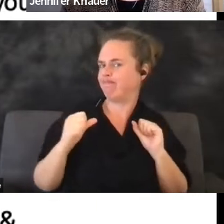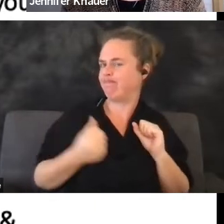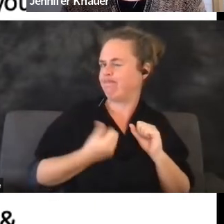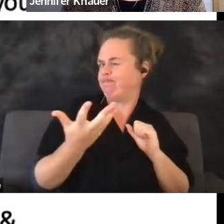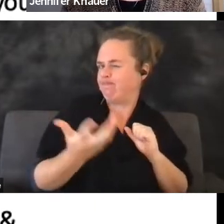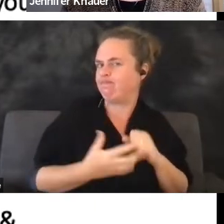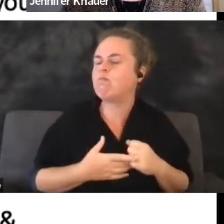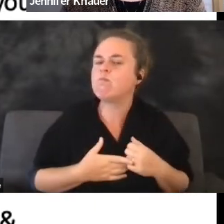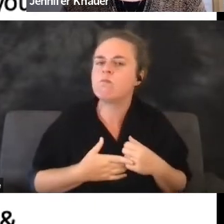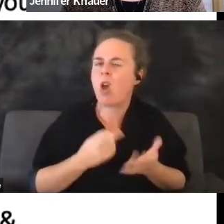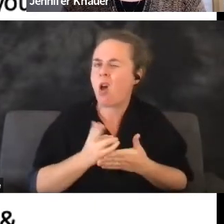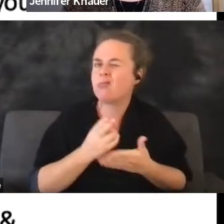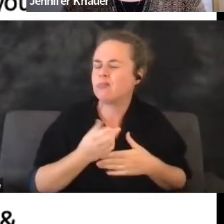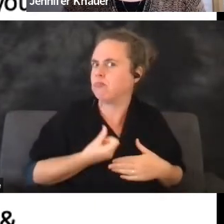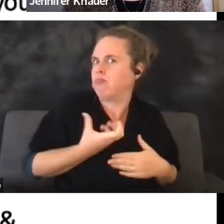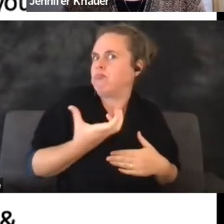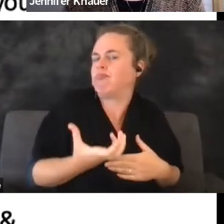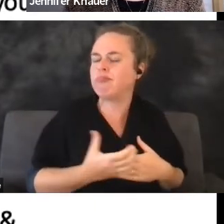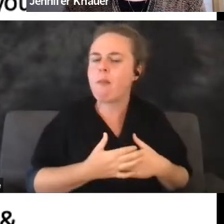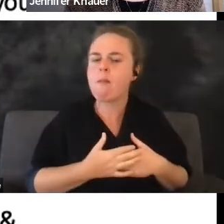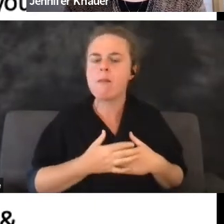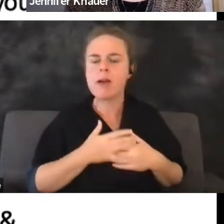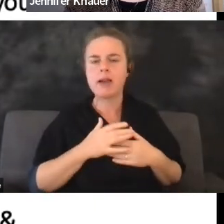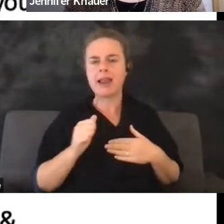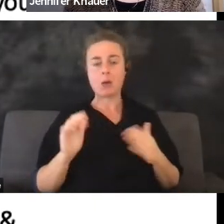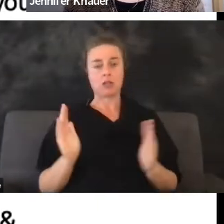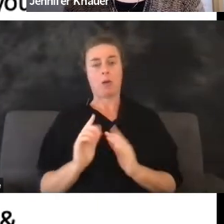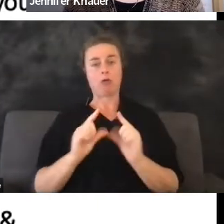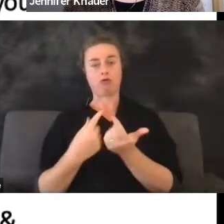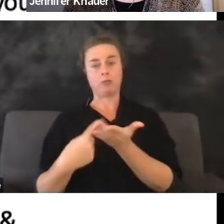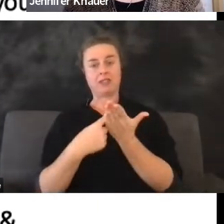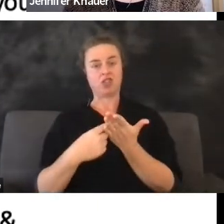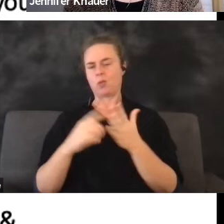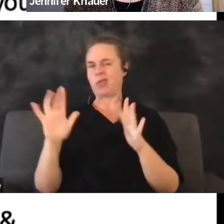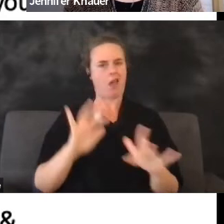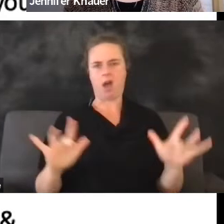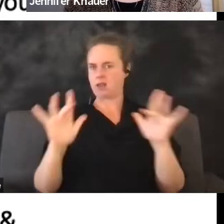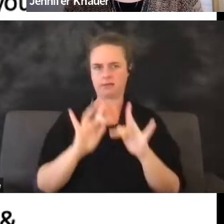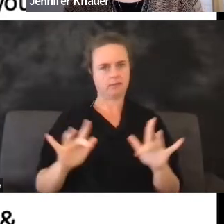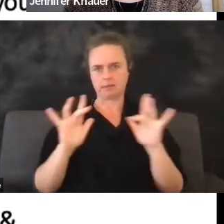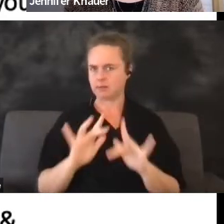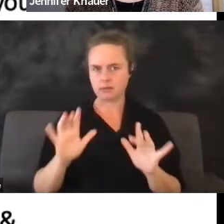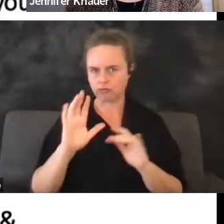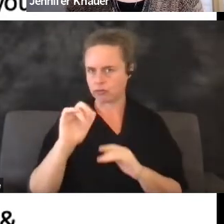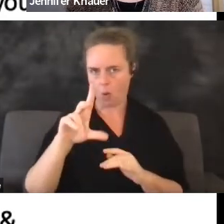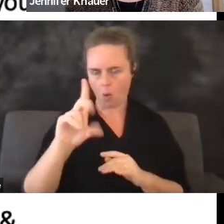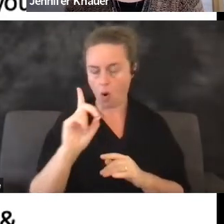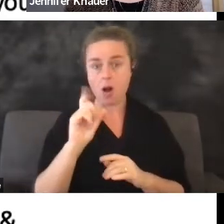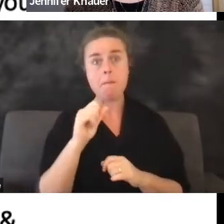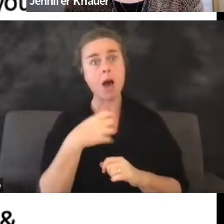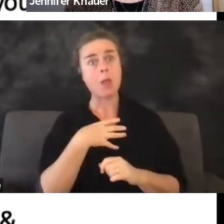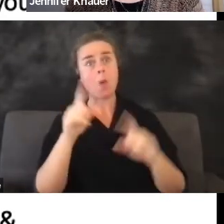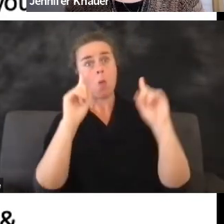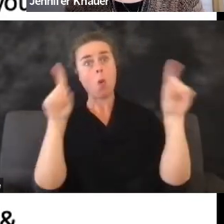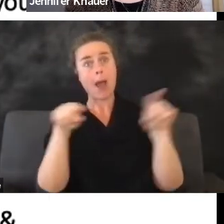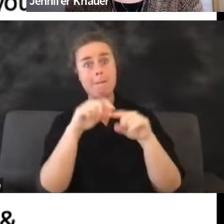Conversations in the small groups will not be recorded the way that this large group conversation is. Entries to the whiteboard, however, will be, so they'll